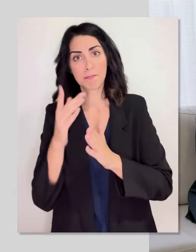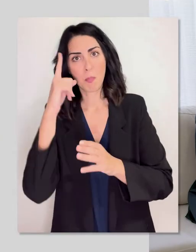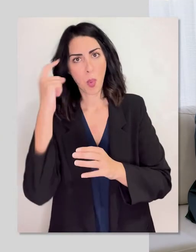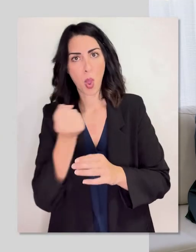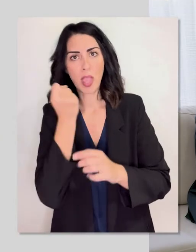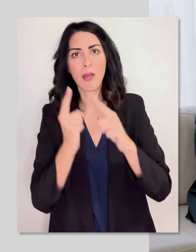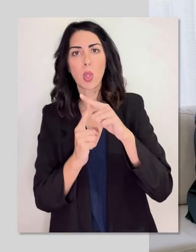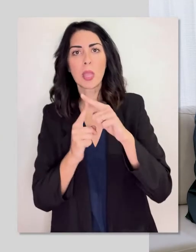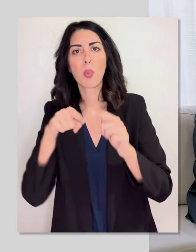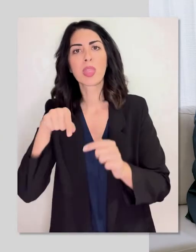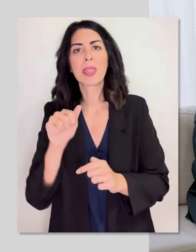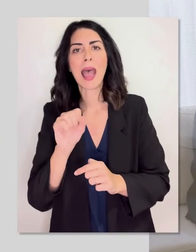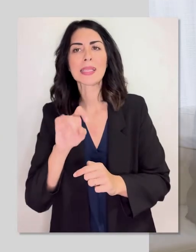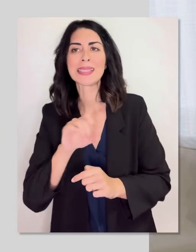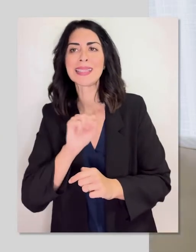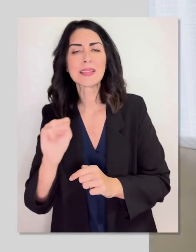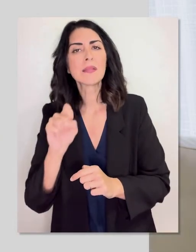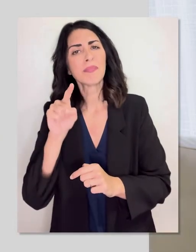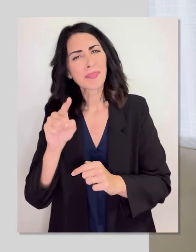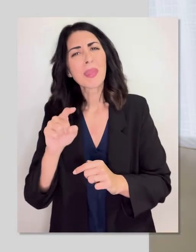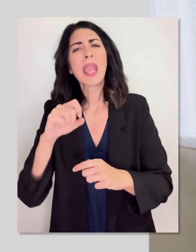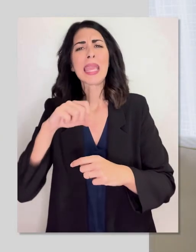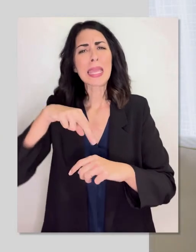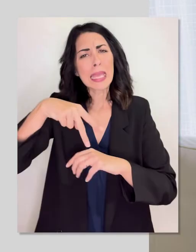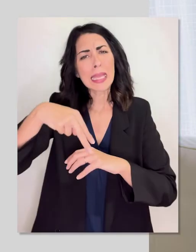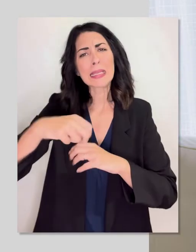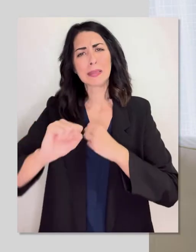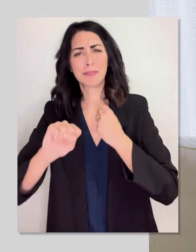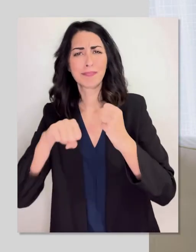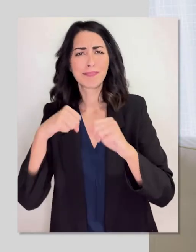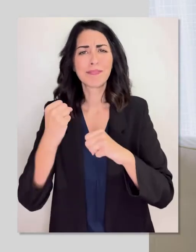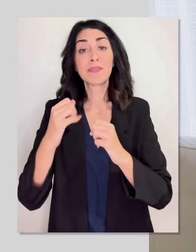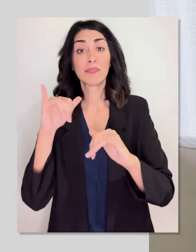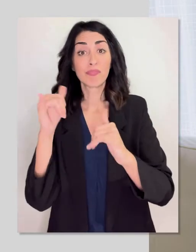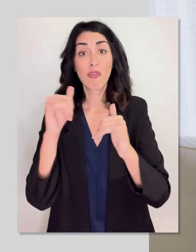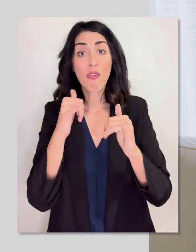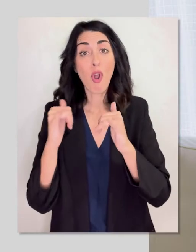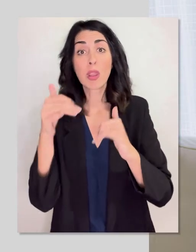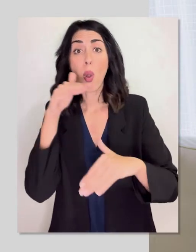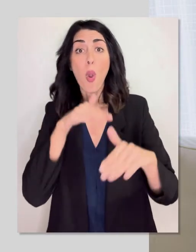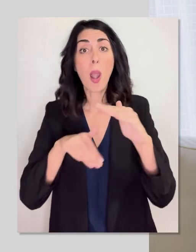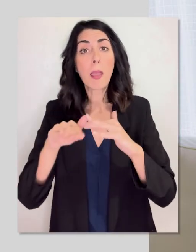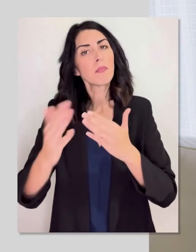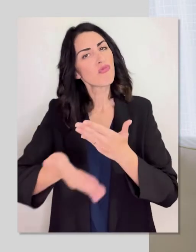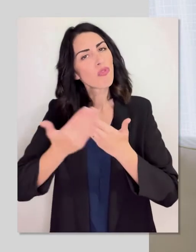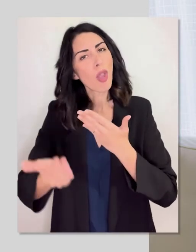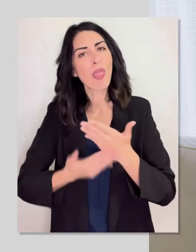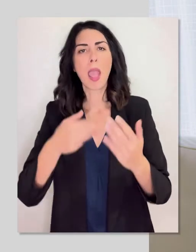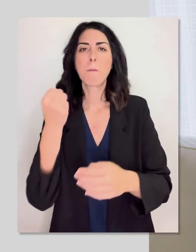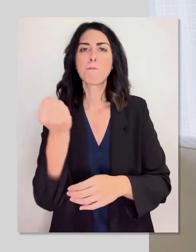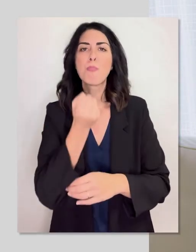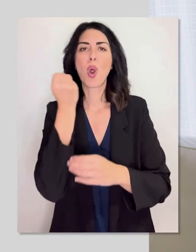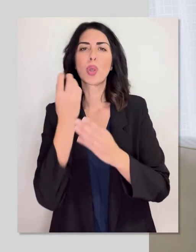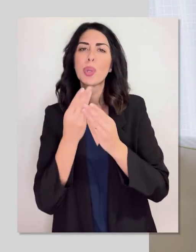go away. Pain can go away just by relaxing and doing some other things or taking some